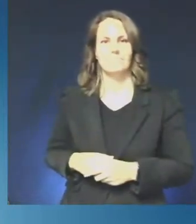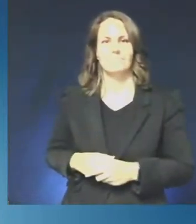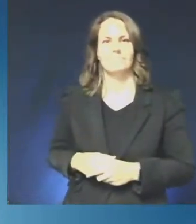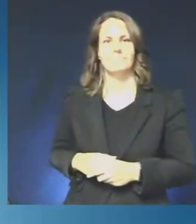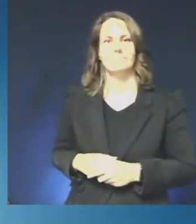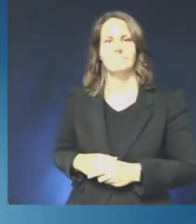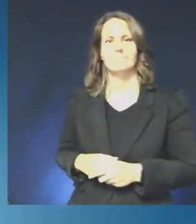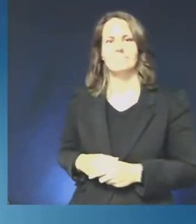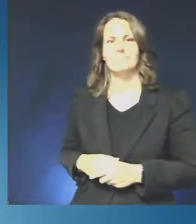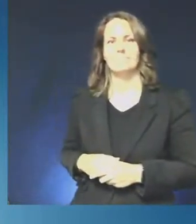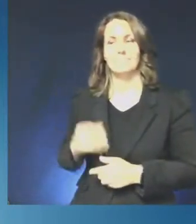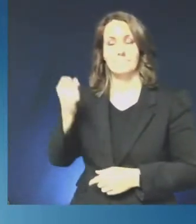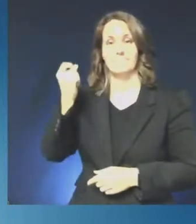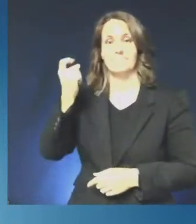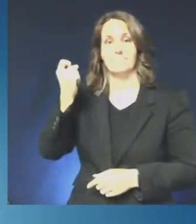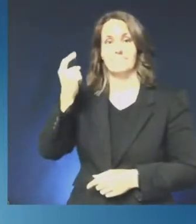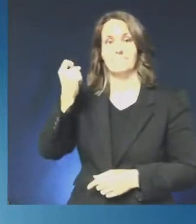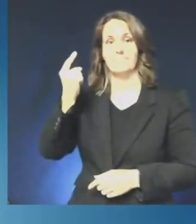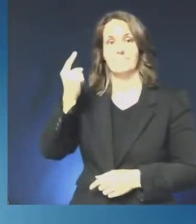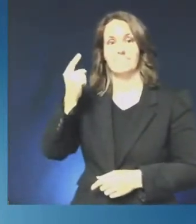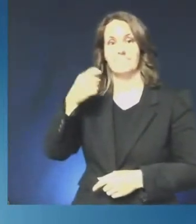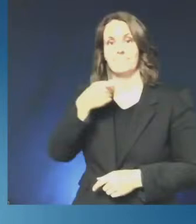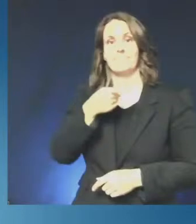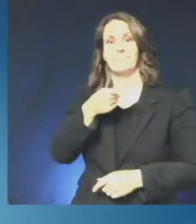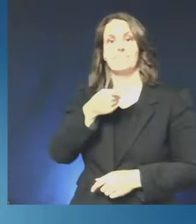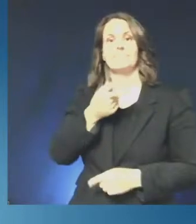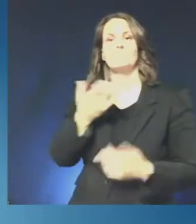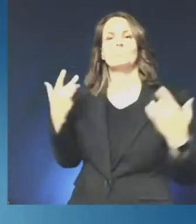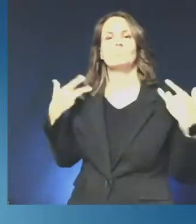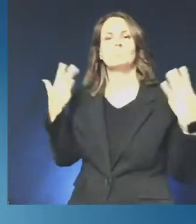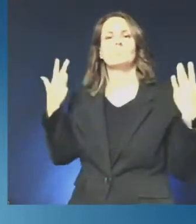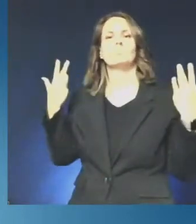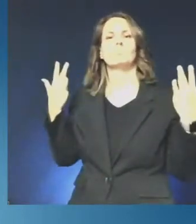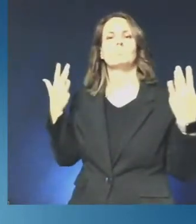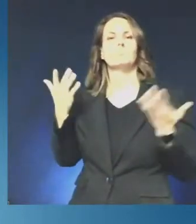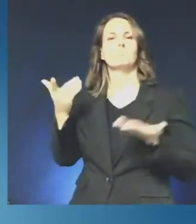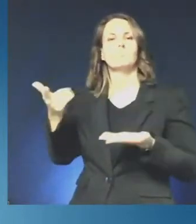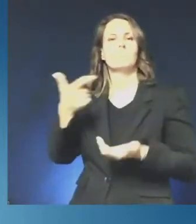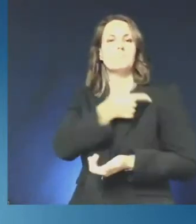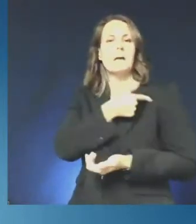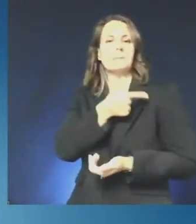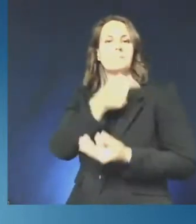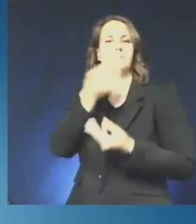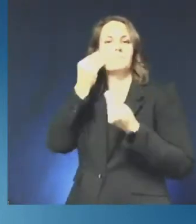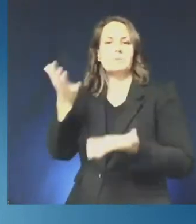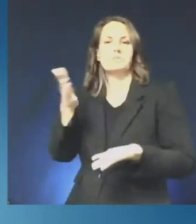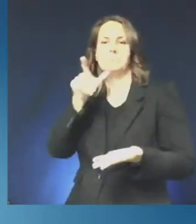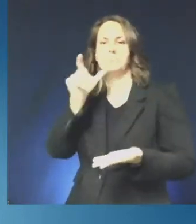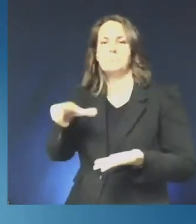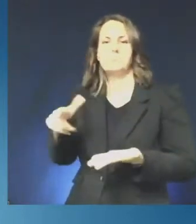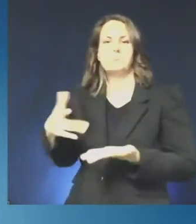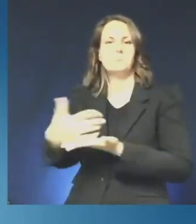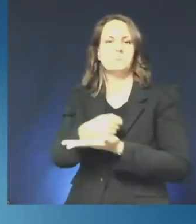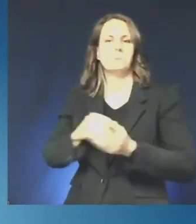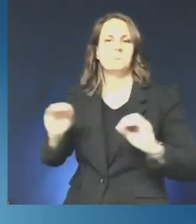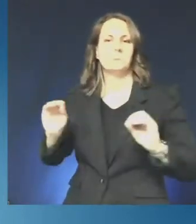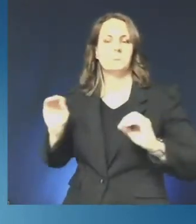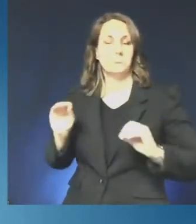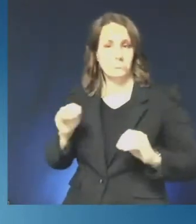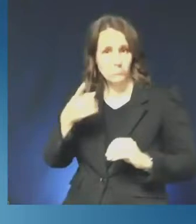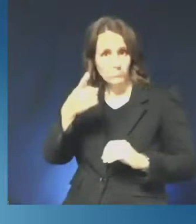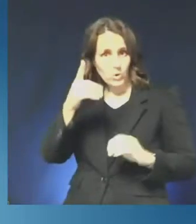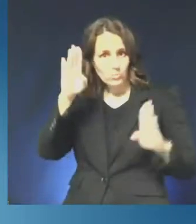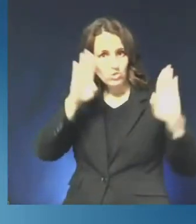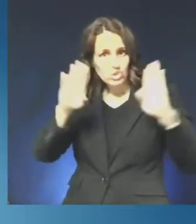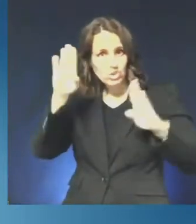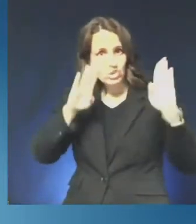holders. Is there concern that there aren't plans in place with the UW system for students who are